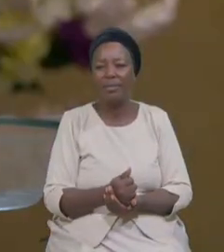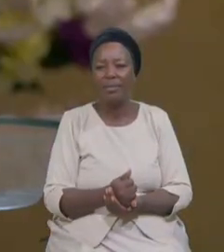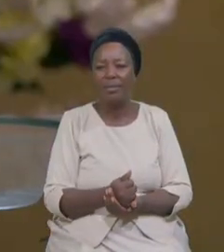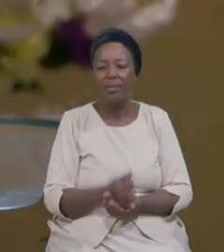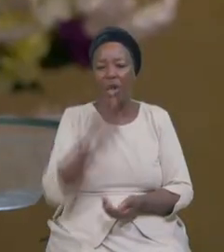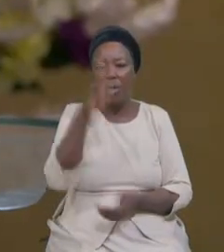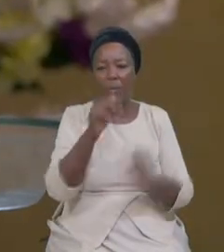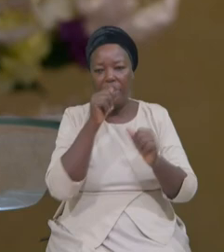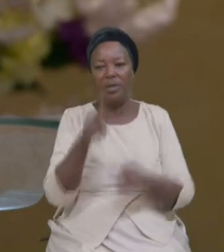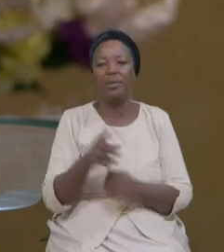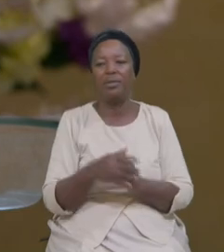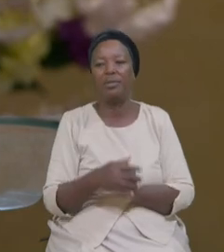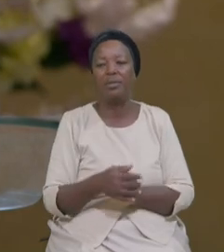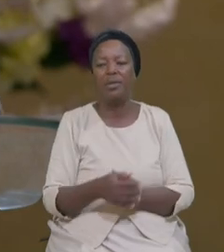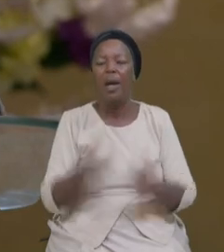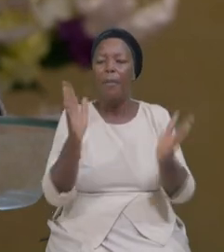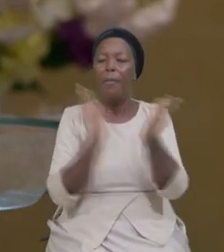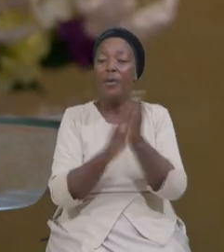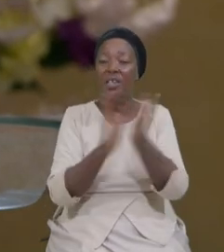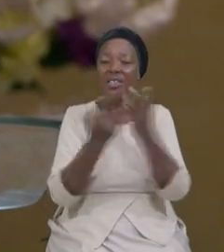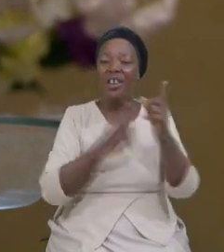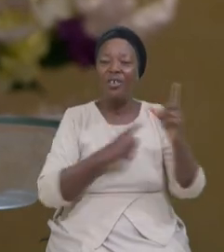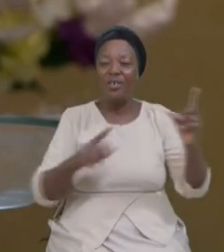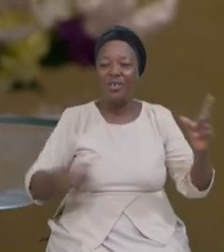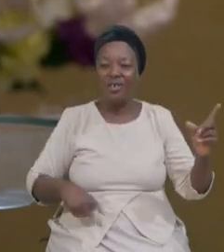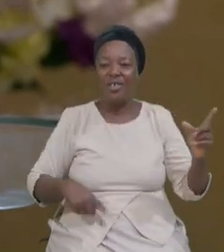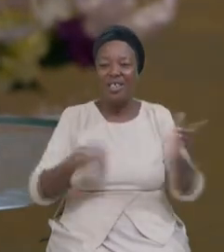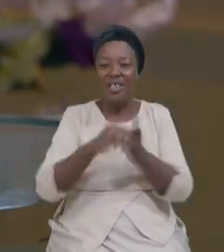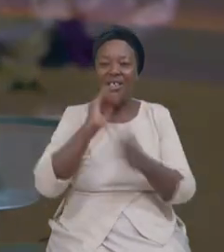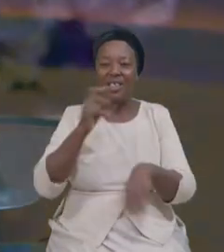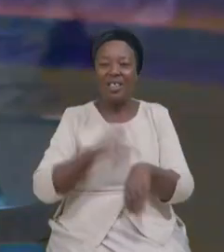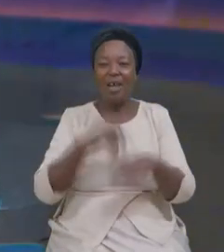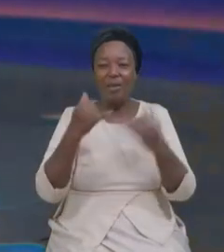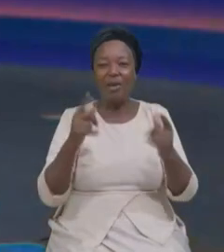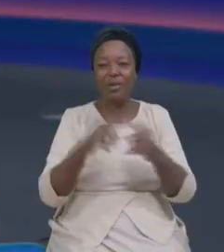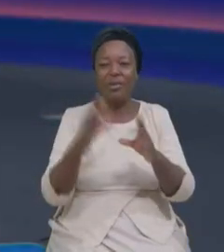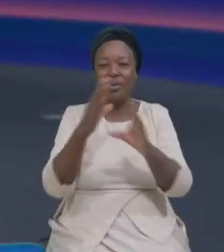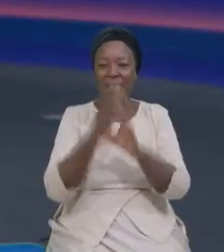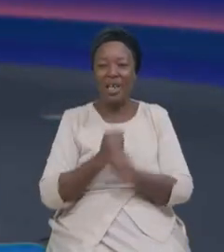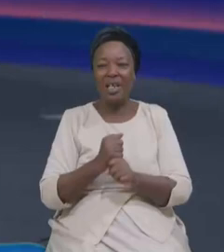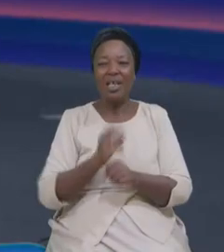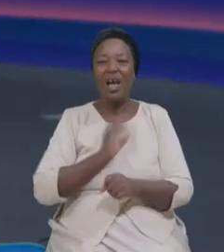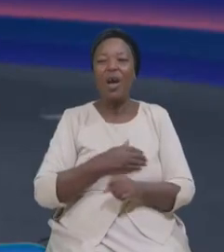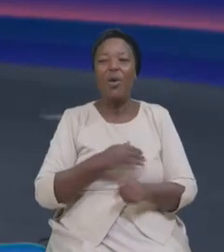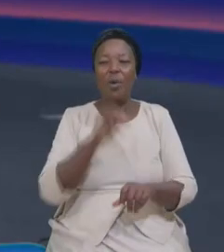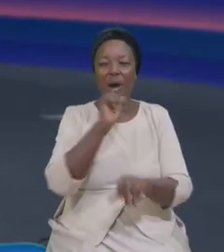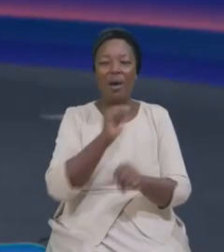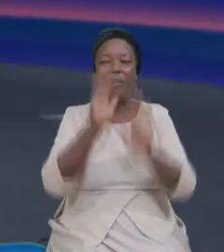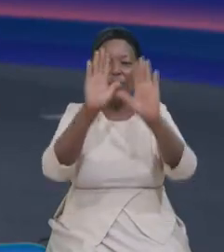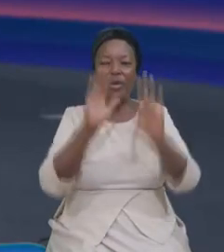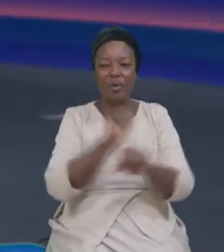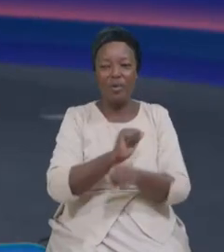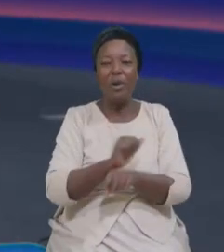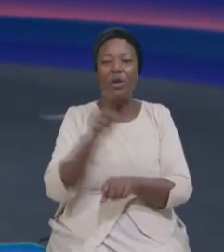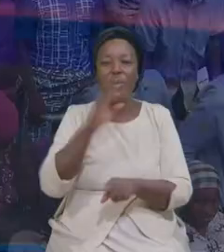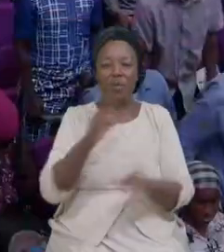God bless you. Praise the Lord. It's time now to get a miracle. You will get your miracle.